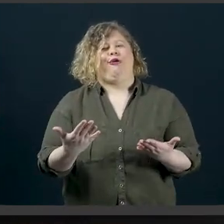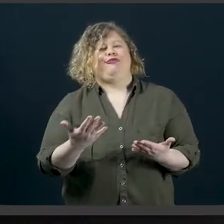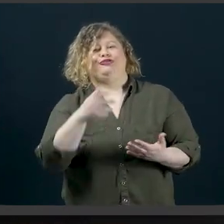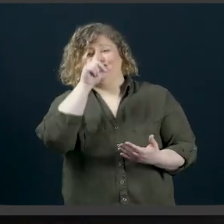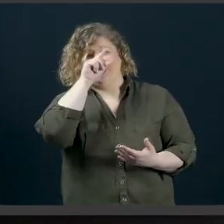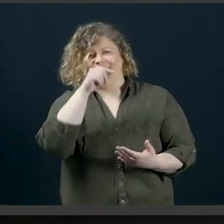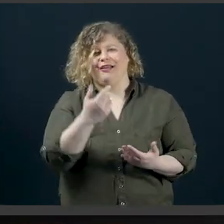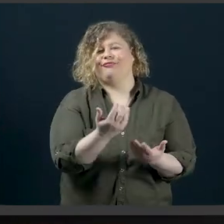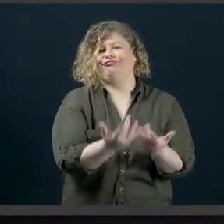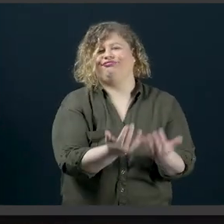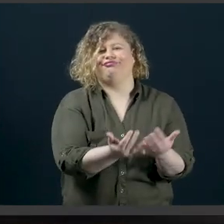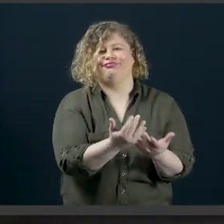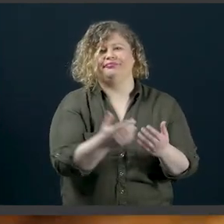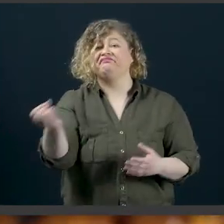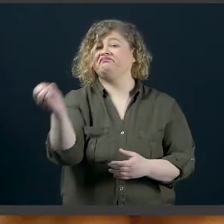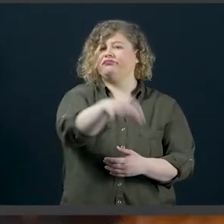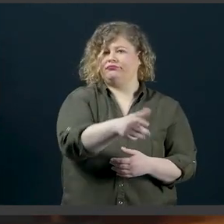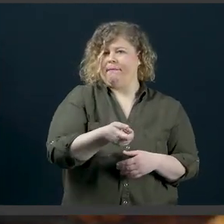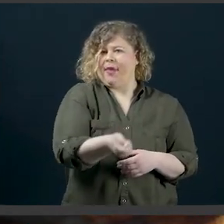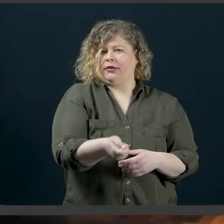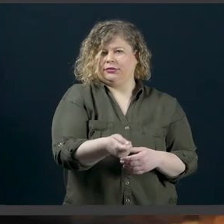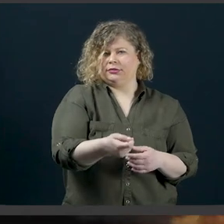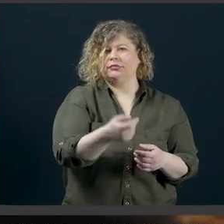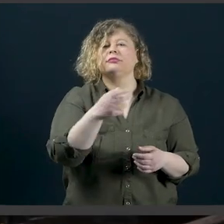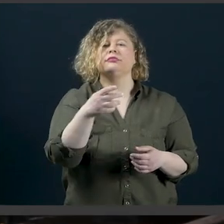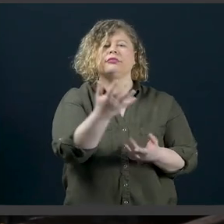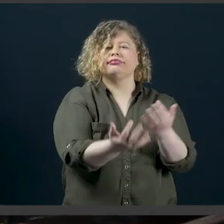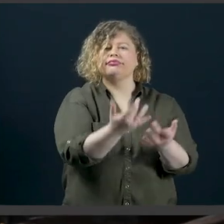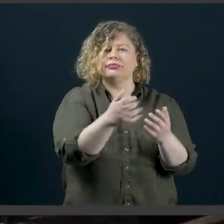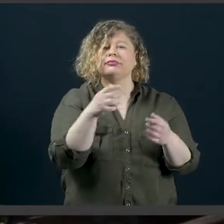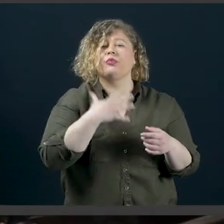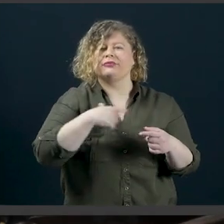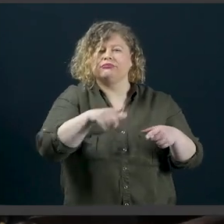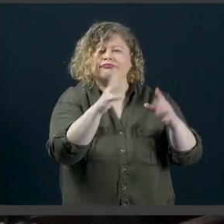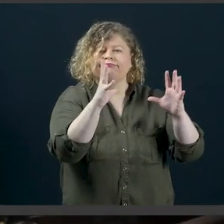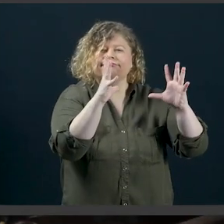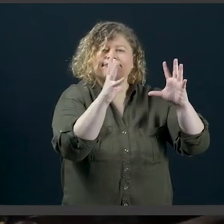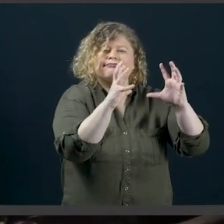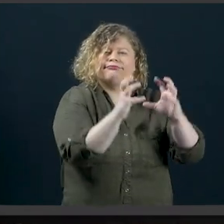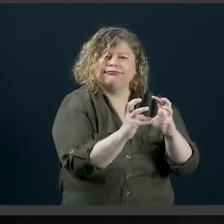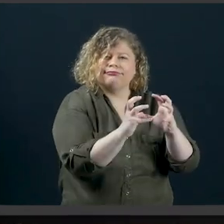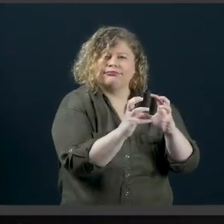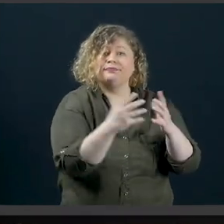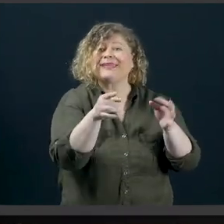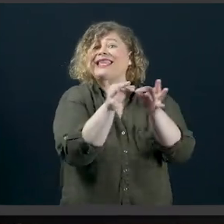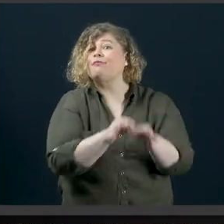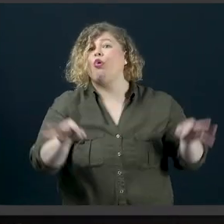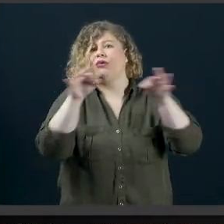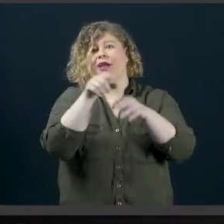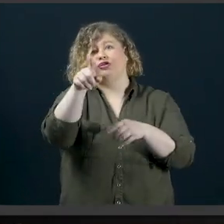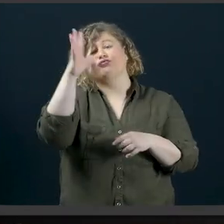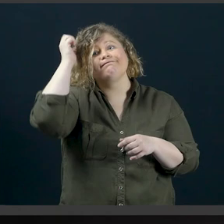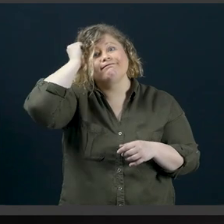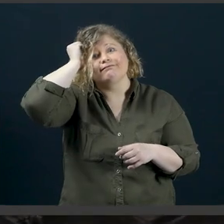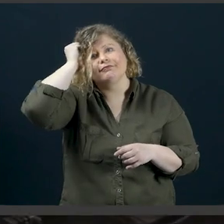the chicken in batches so it can Brown and caramelize in the right way it is very important to remember